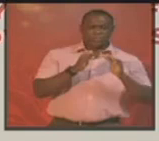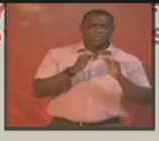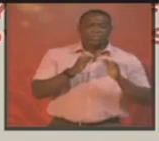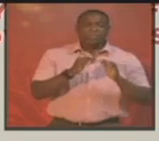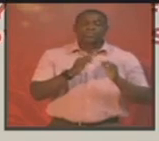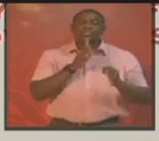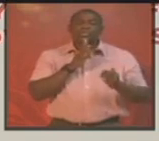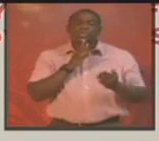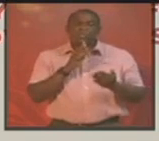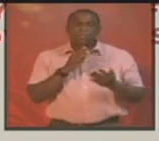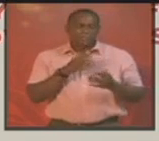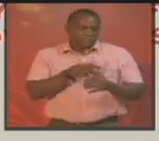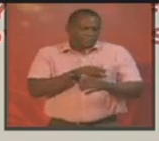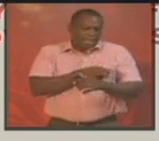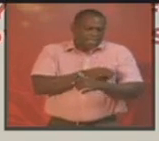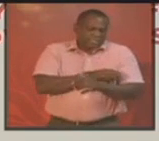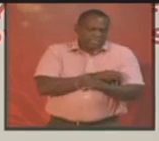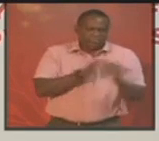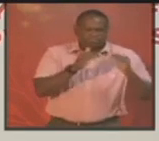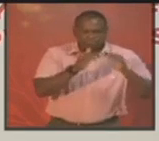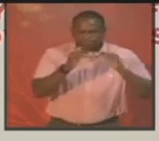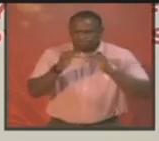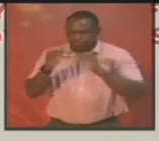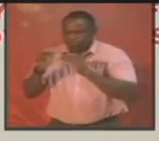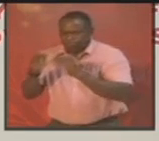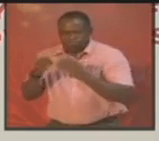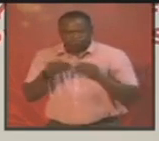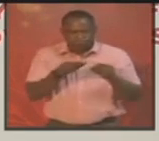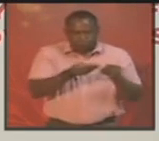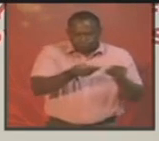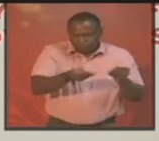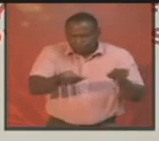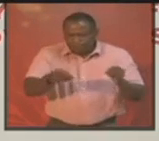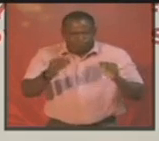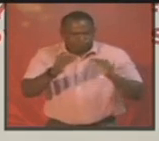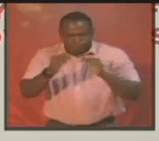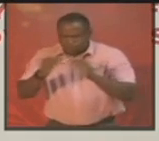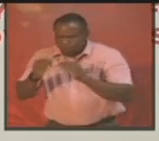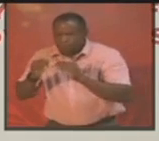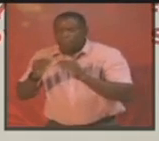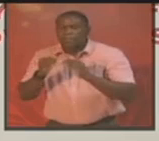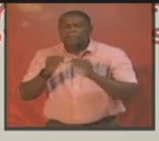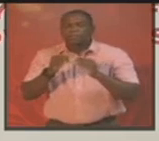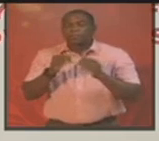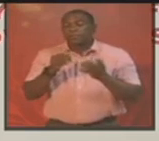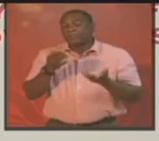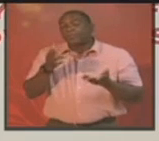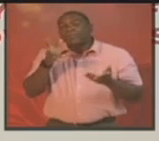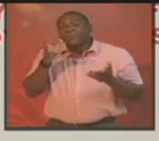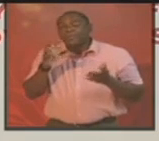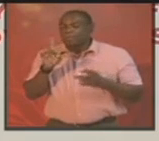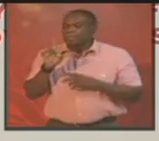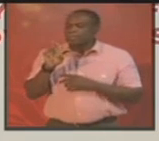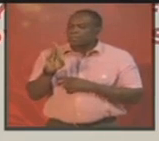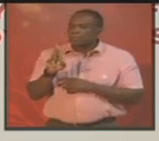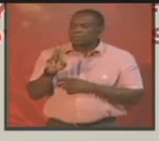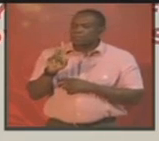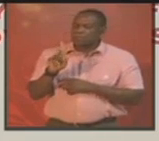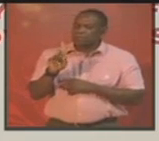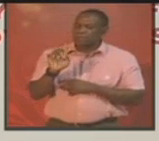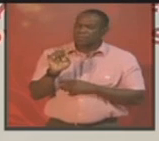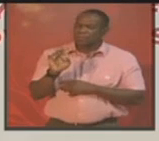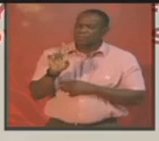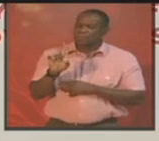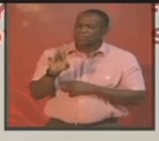vaccine equity. You would have heard Dr. Tedros speak about it. You would have heard the